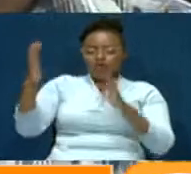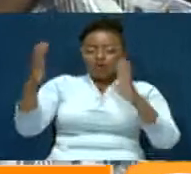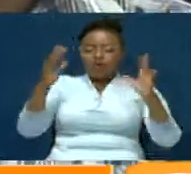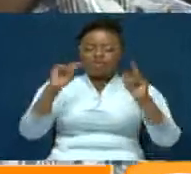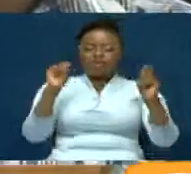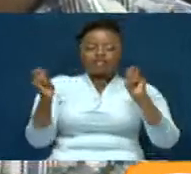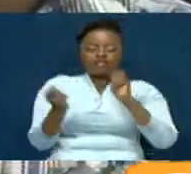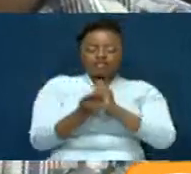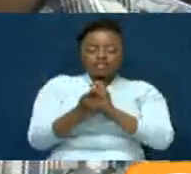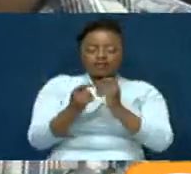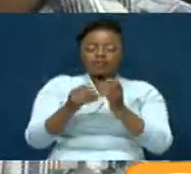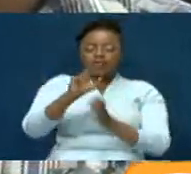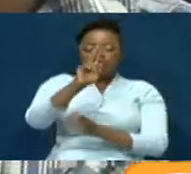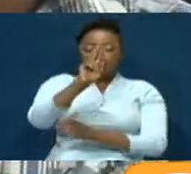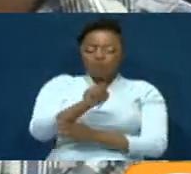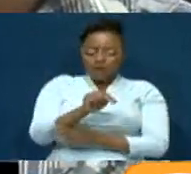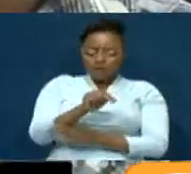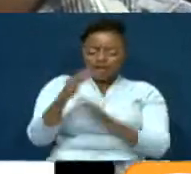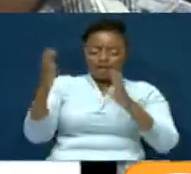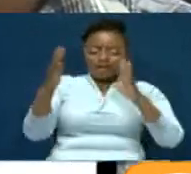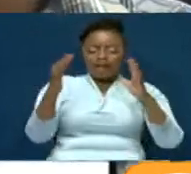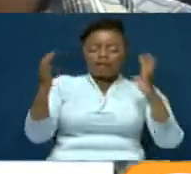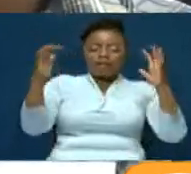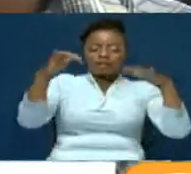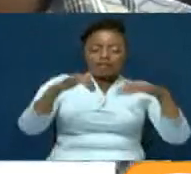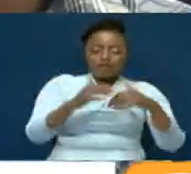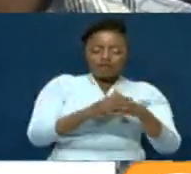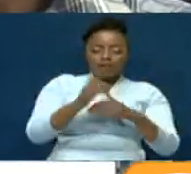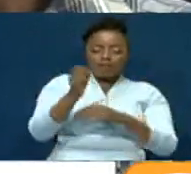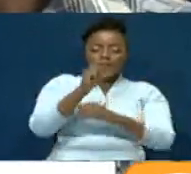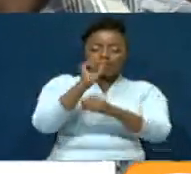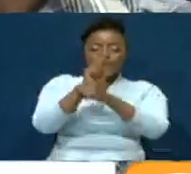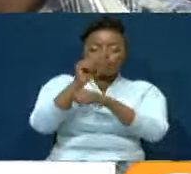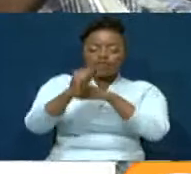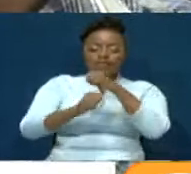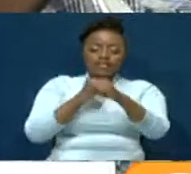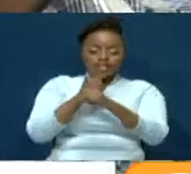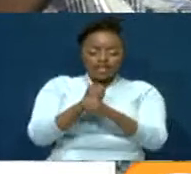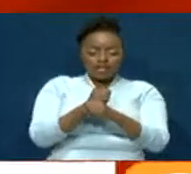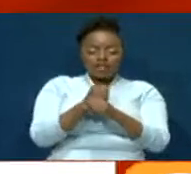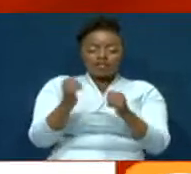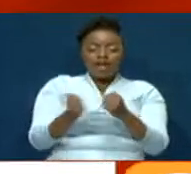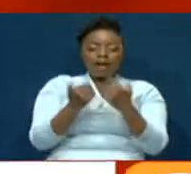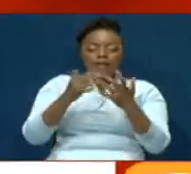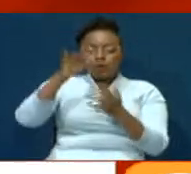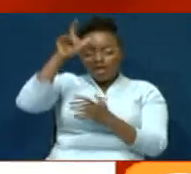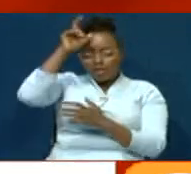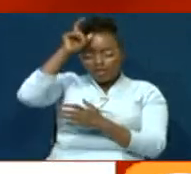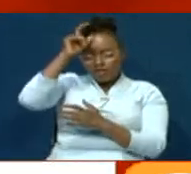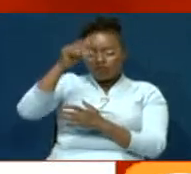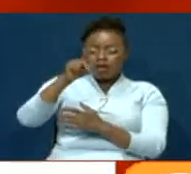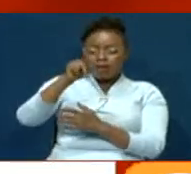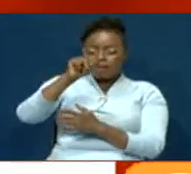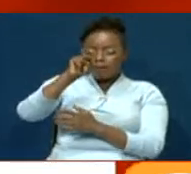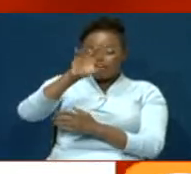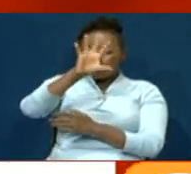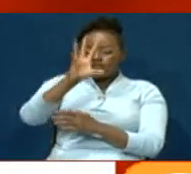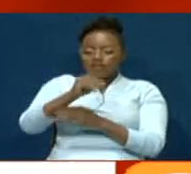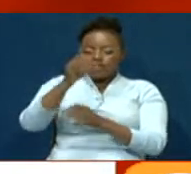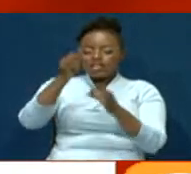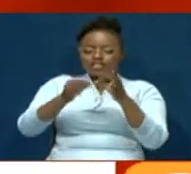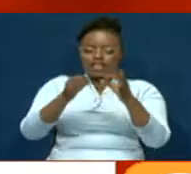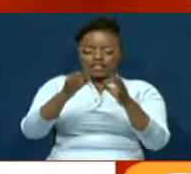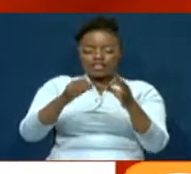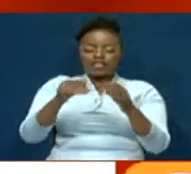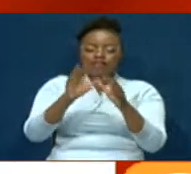change. Ahead of the UN Climate Conference COP27 in November this year, that will be held in Egypt, Pan-African Climate Justice